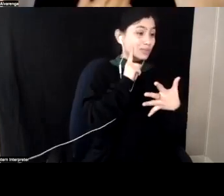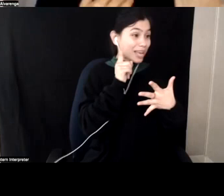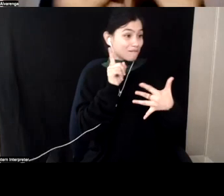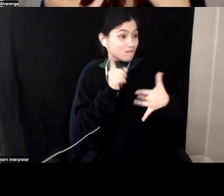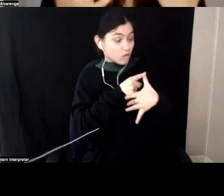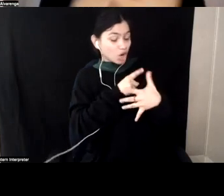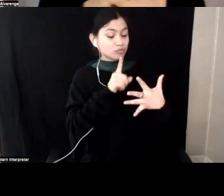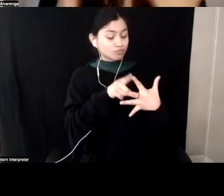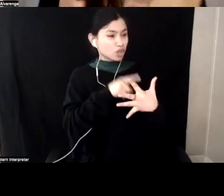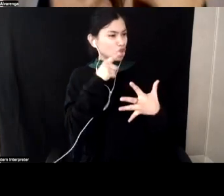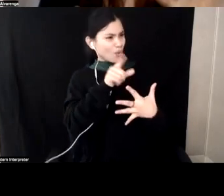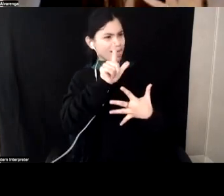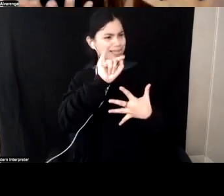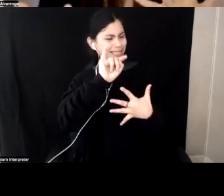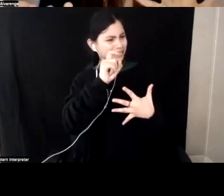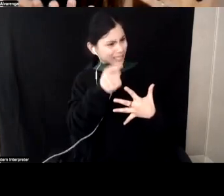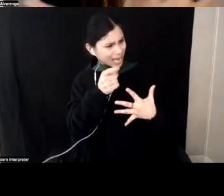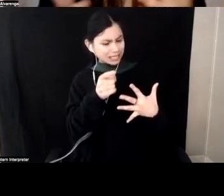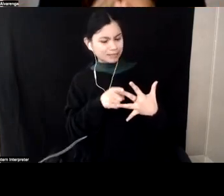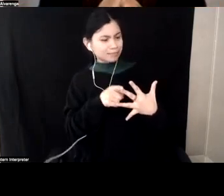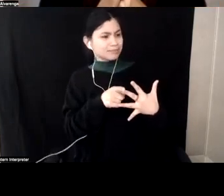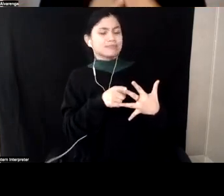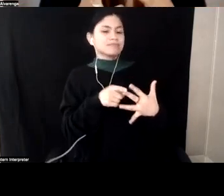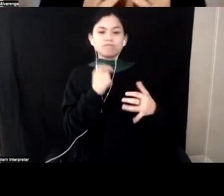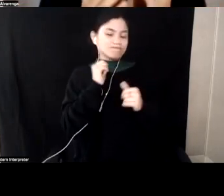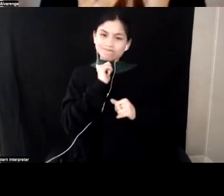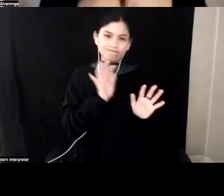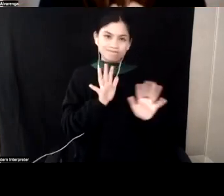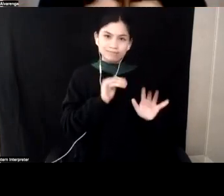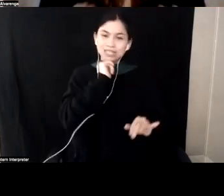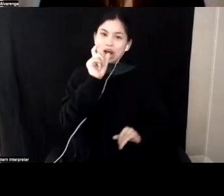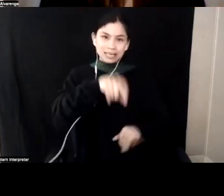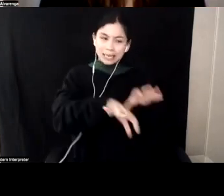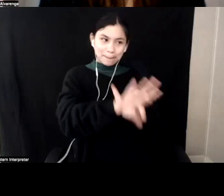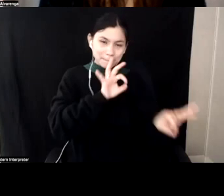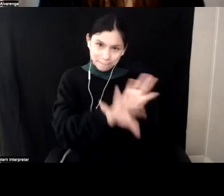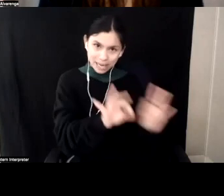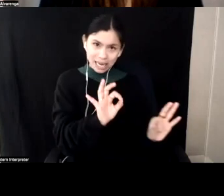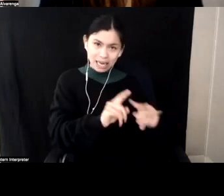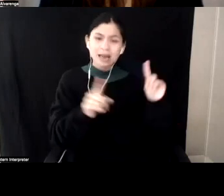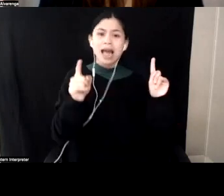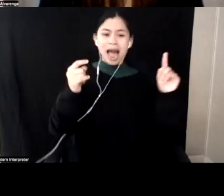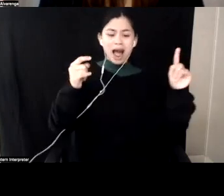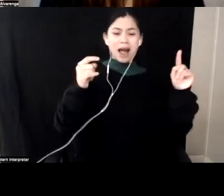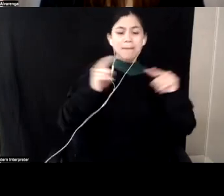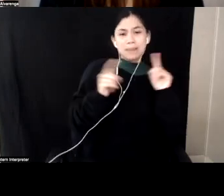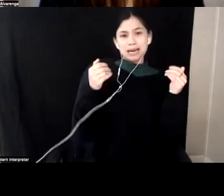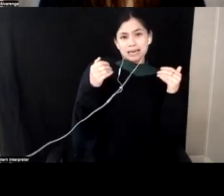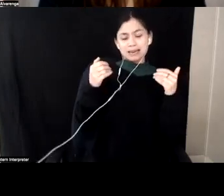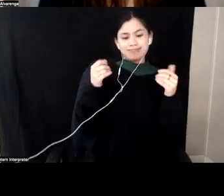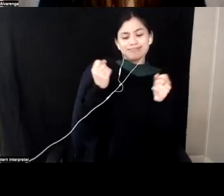Latinx? You don't have to pick, but the tools are often what's